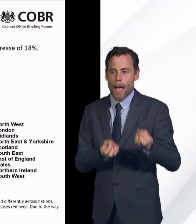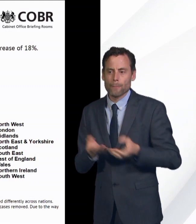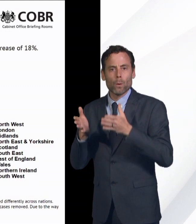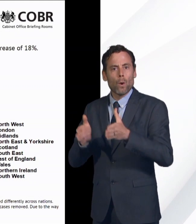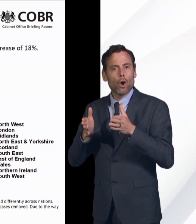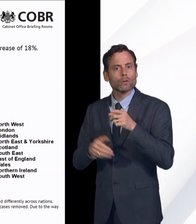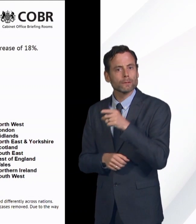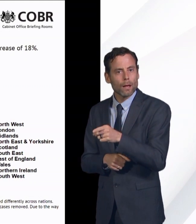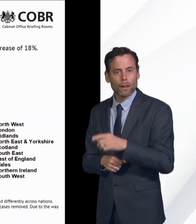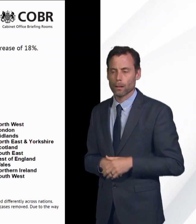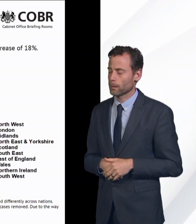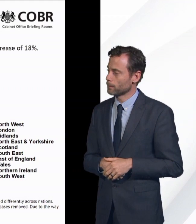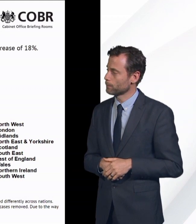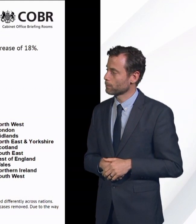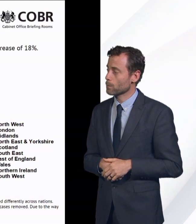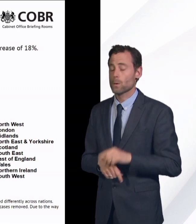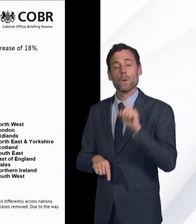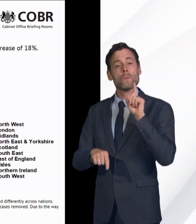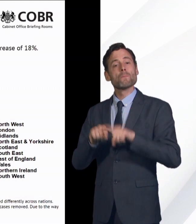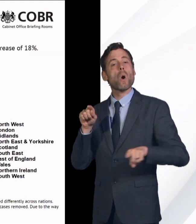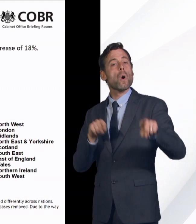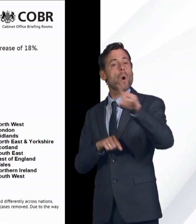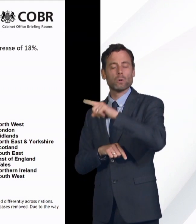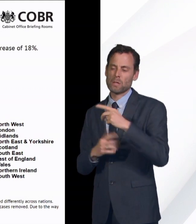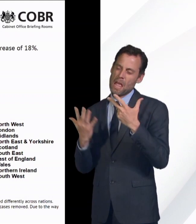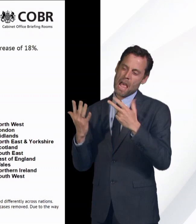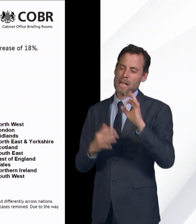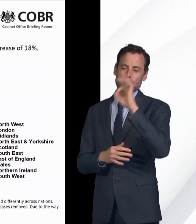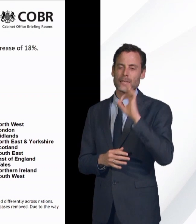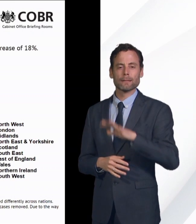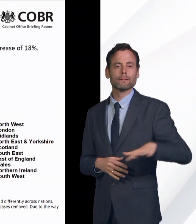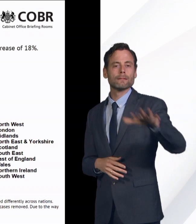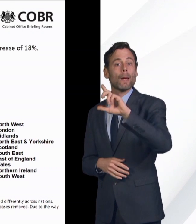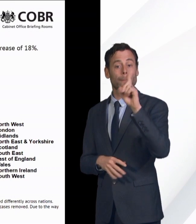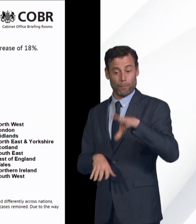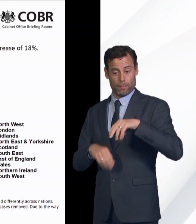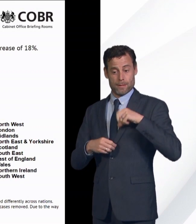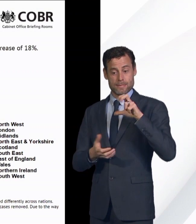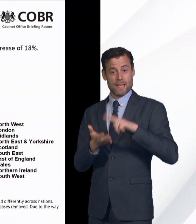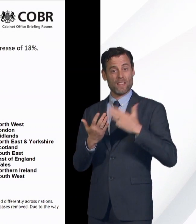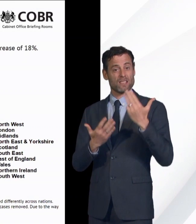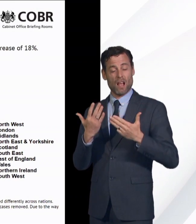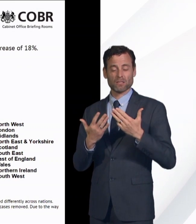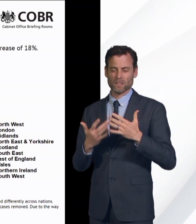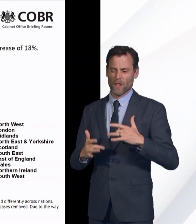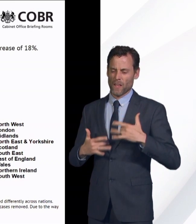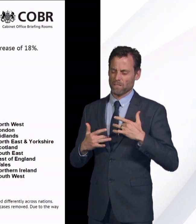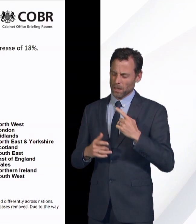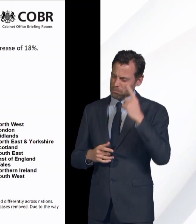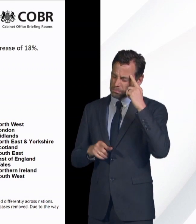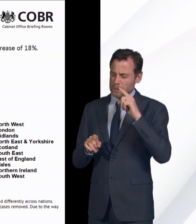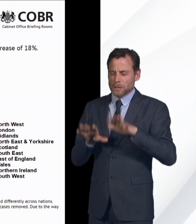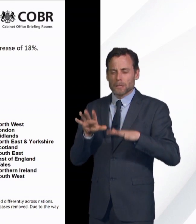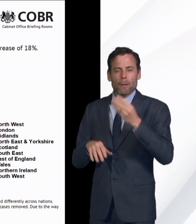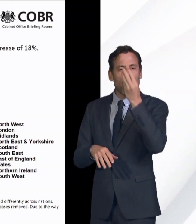majority of people, over 80%, this is a mild illness, a flu-like illness that you can stay at home with, but for some